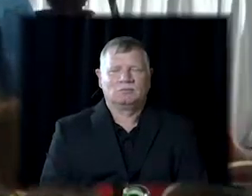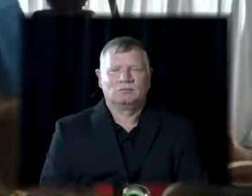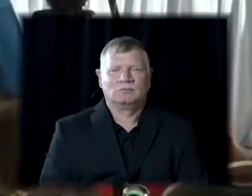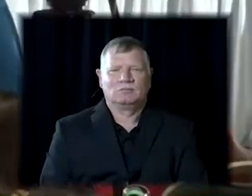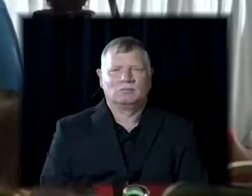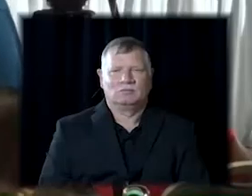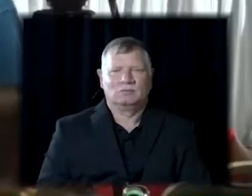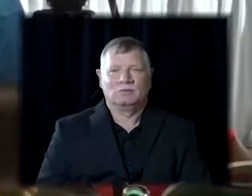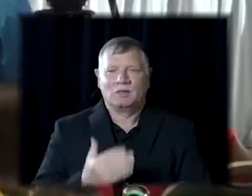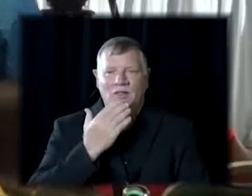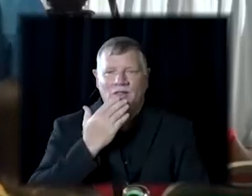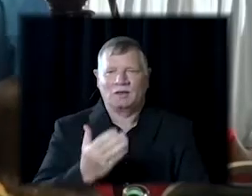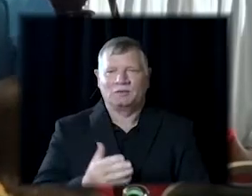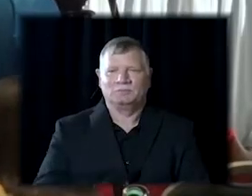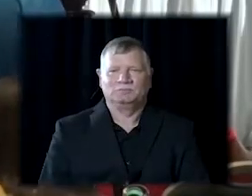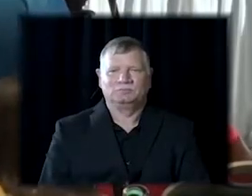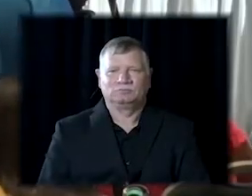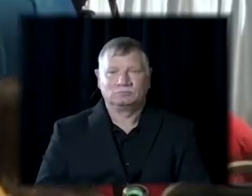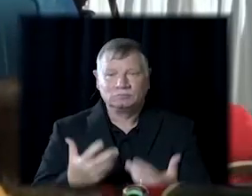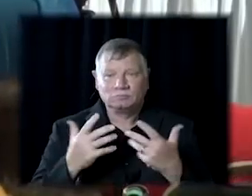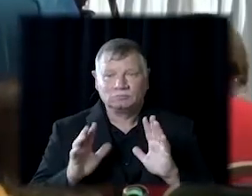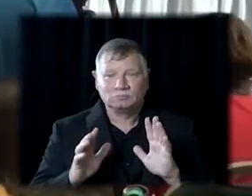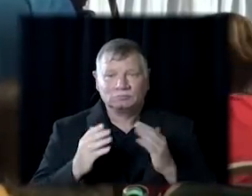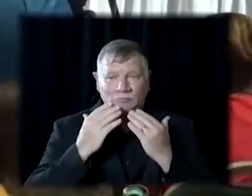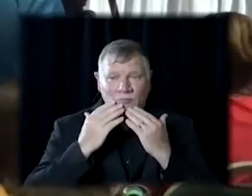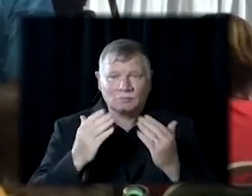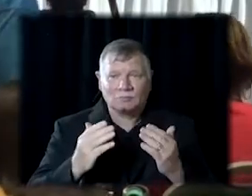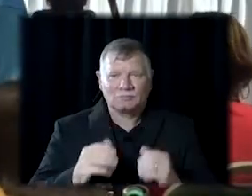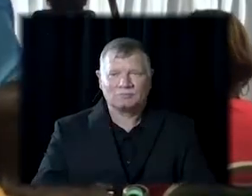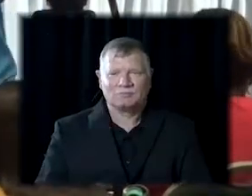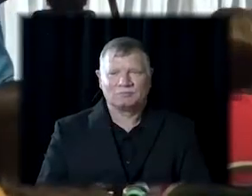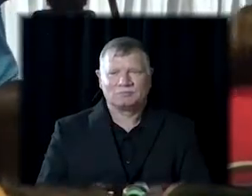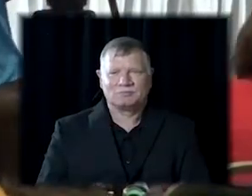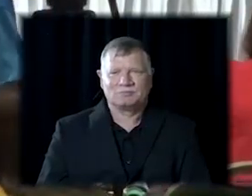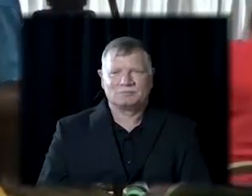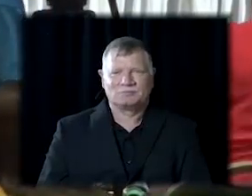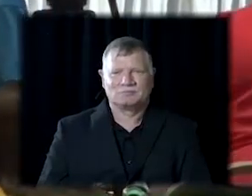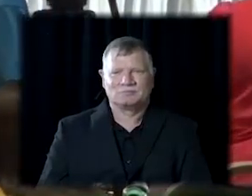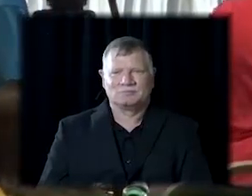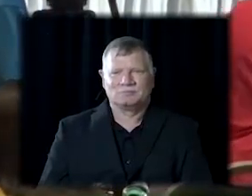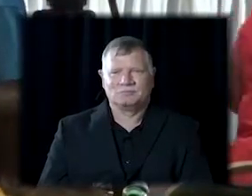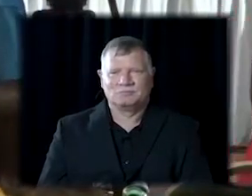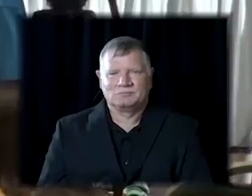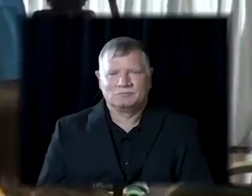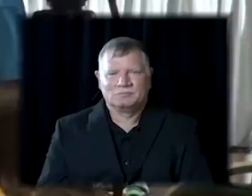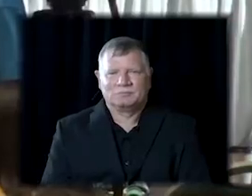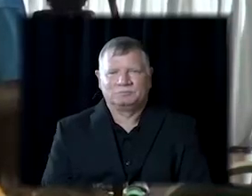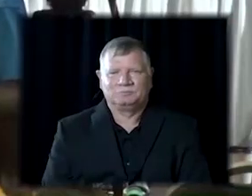Estamos. Gracias. Algo adicional. Okay. Muchas gracias. Gracias.